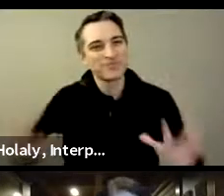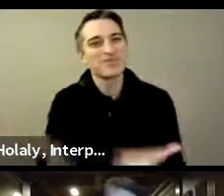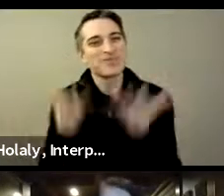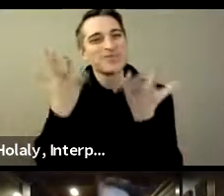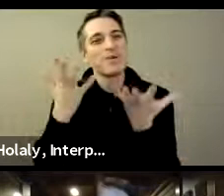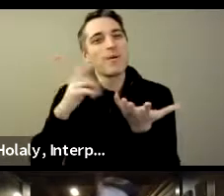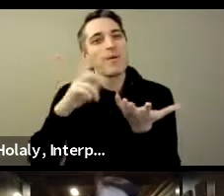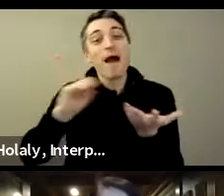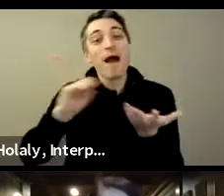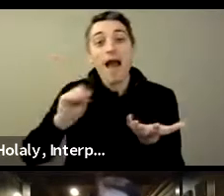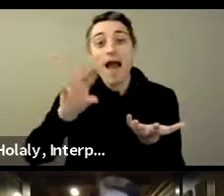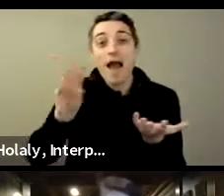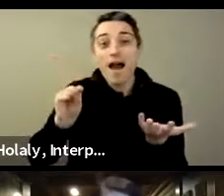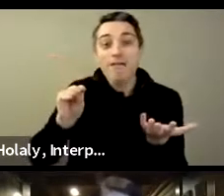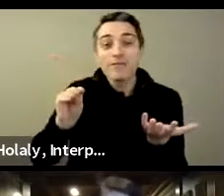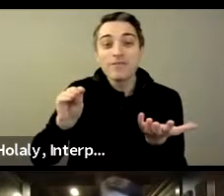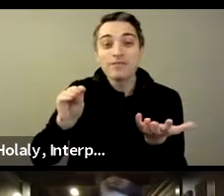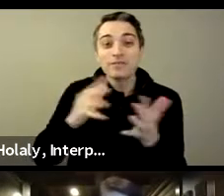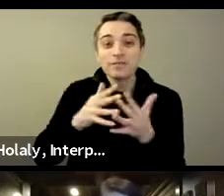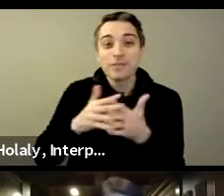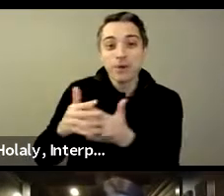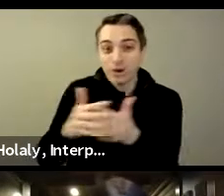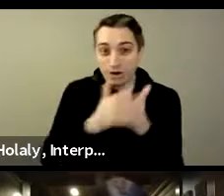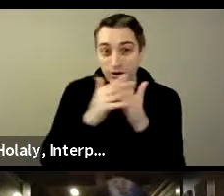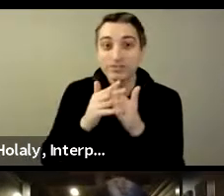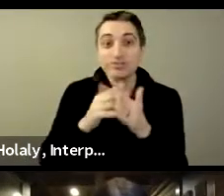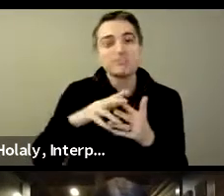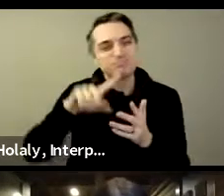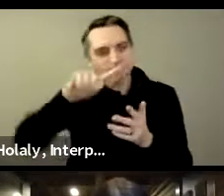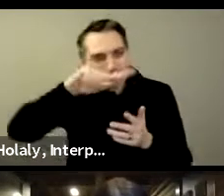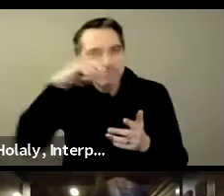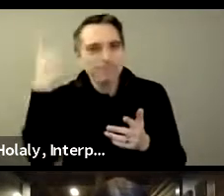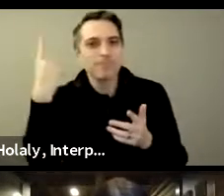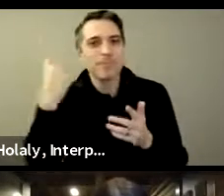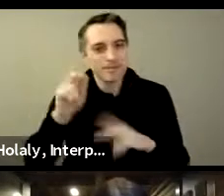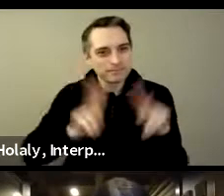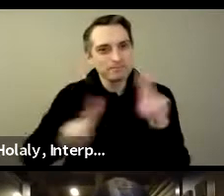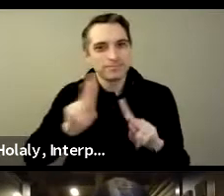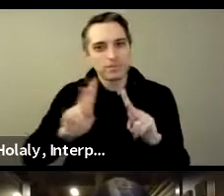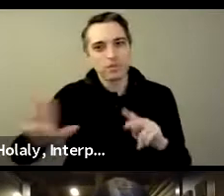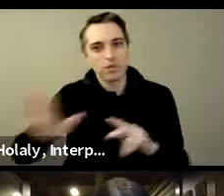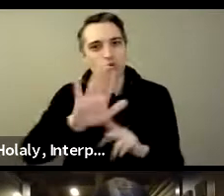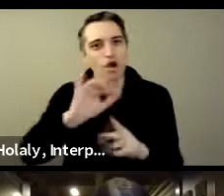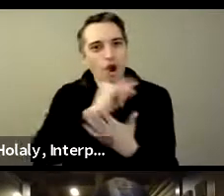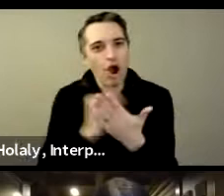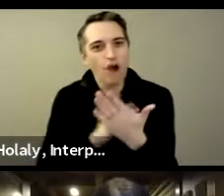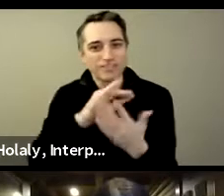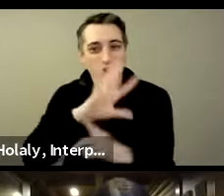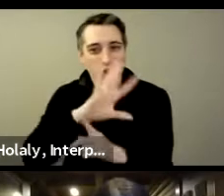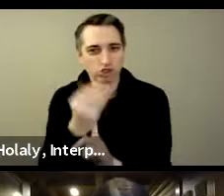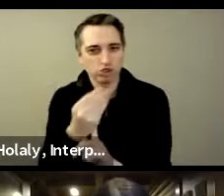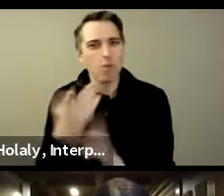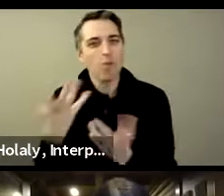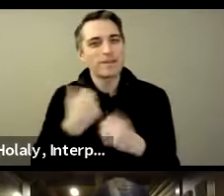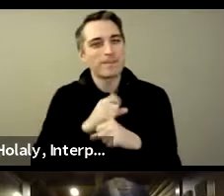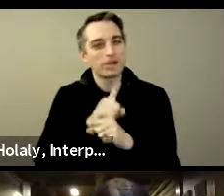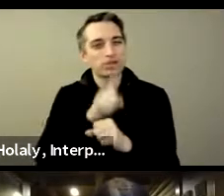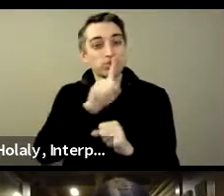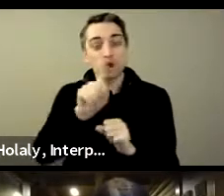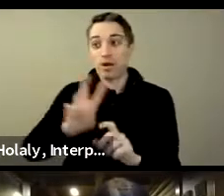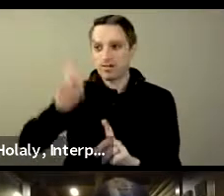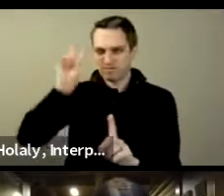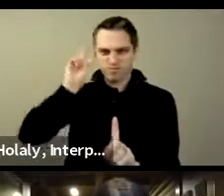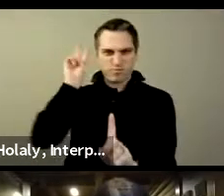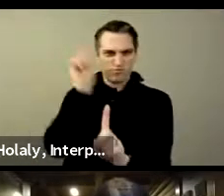arts through coordinated efforts, advocacy, and collaboration with state government. Our goal is to change the narrative, view, and lives of